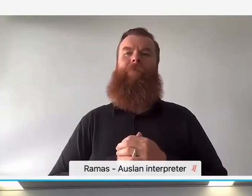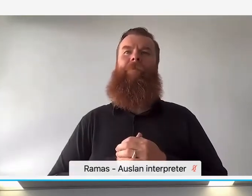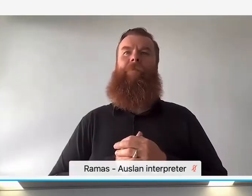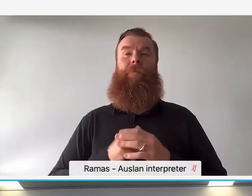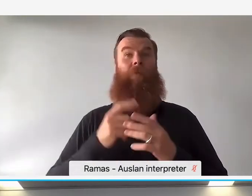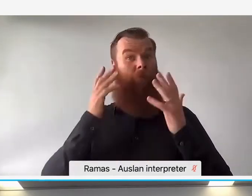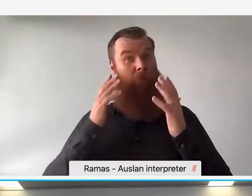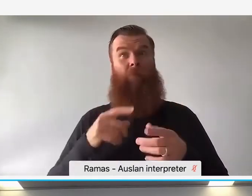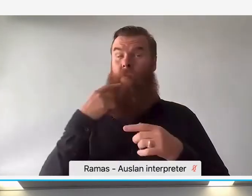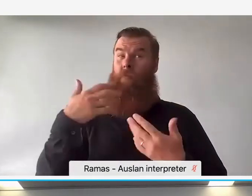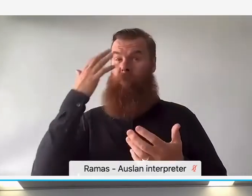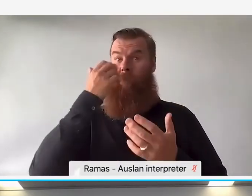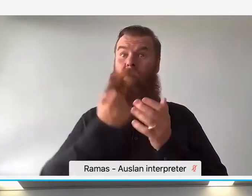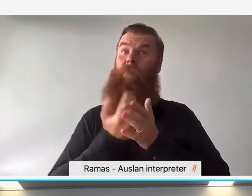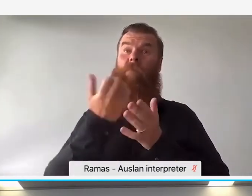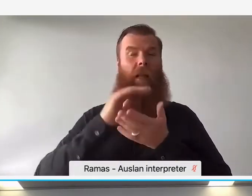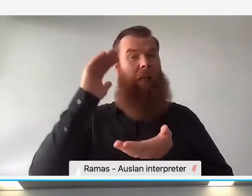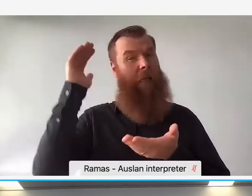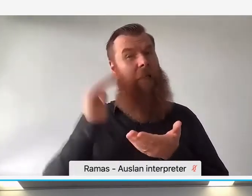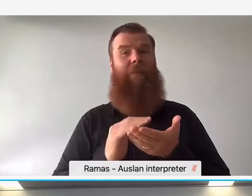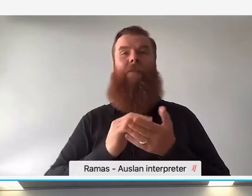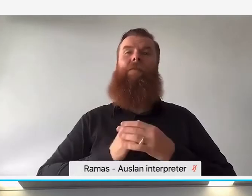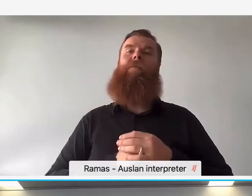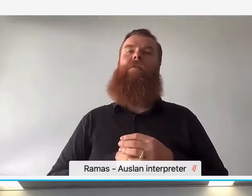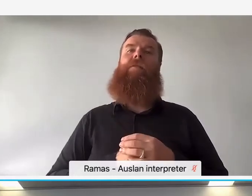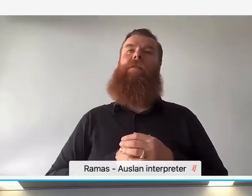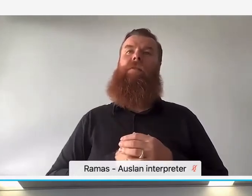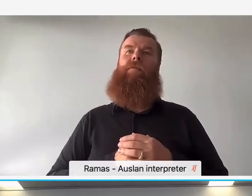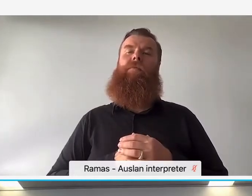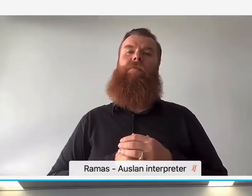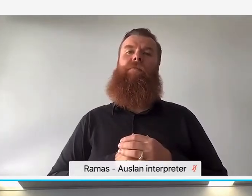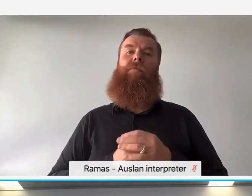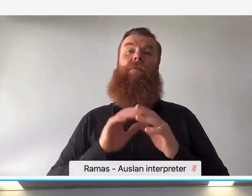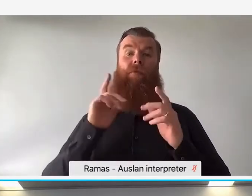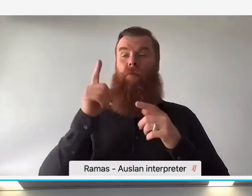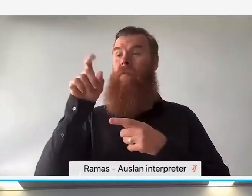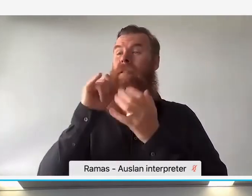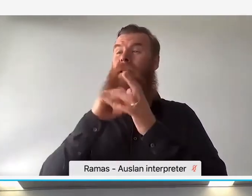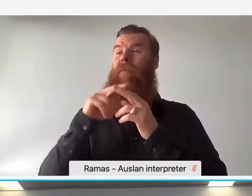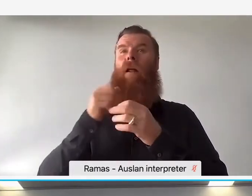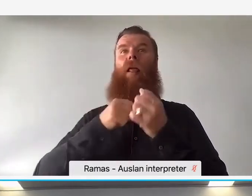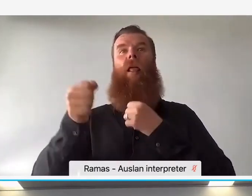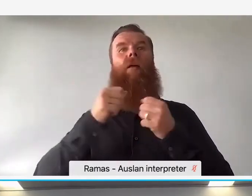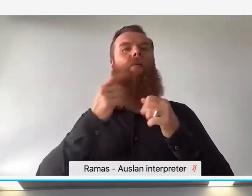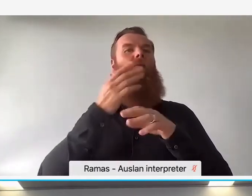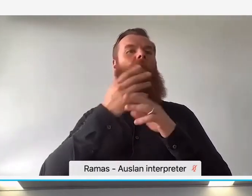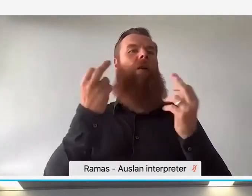reduced or in some cases completely stopped recruiting vacant roles since taking on PLS